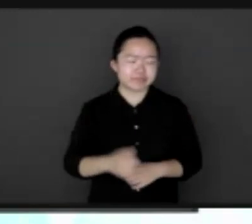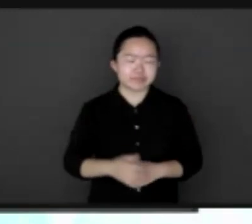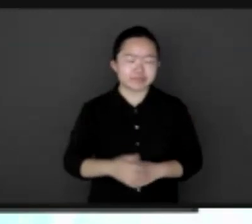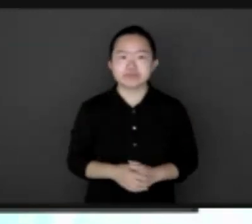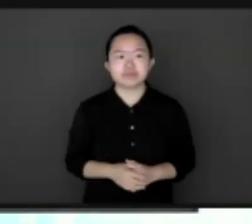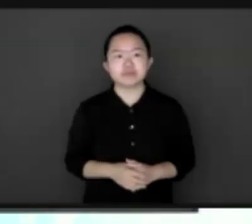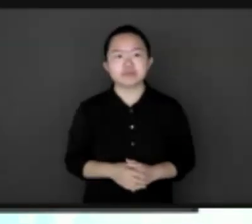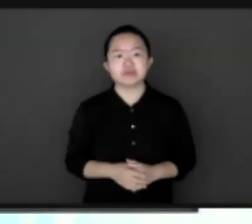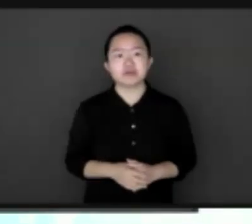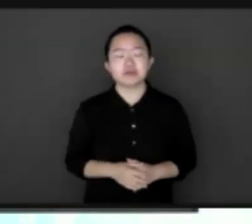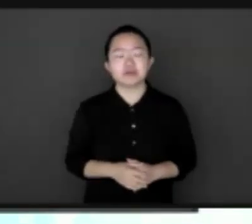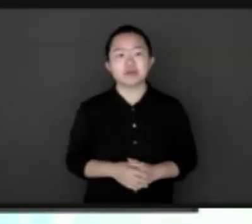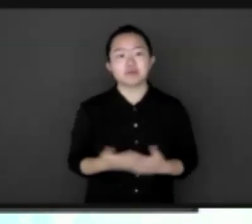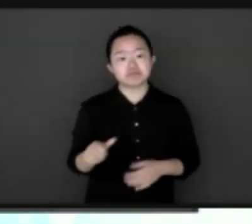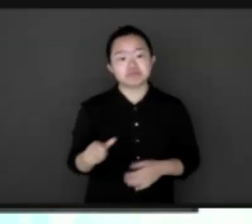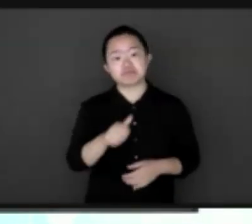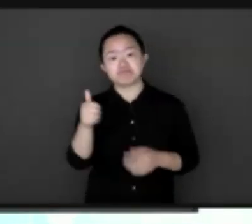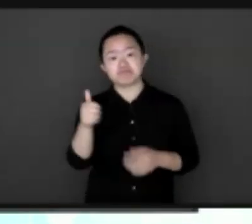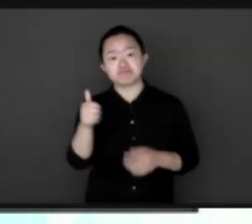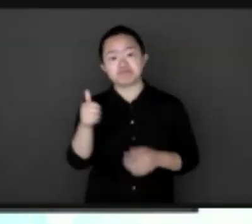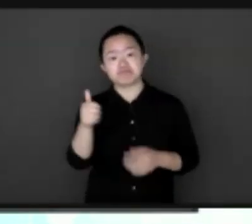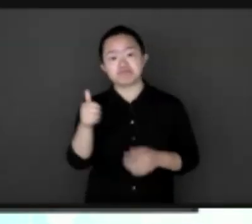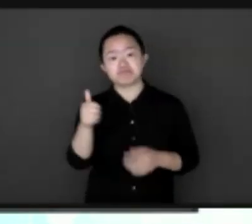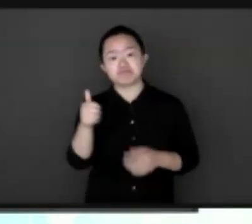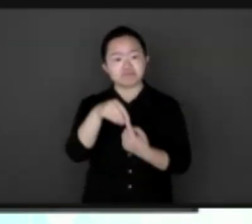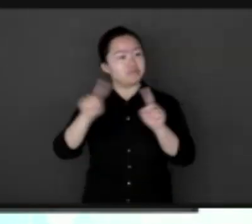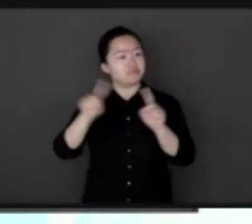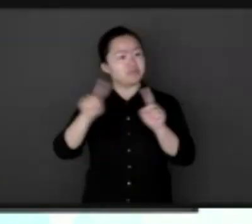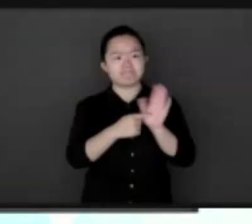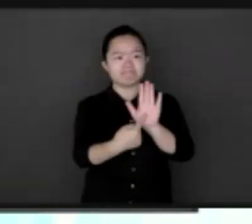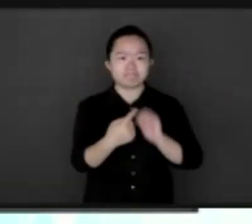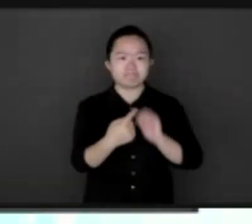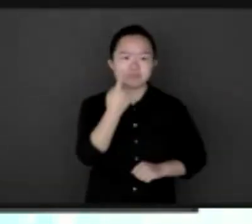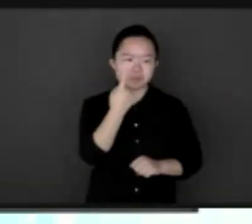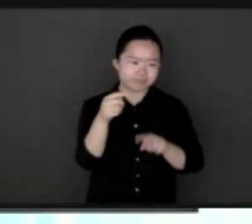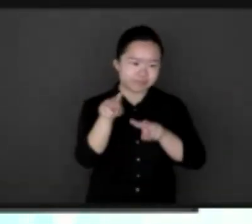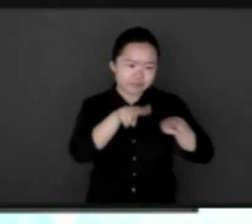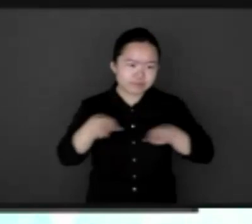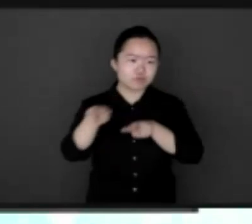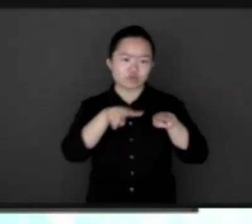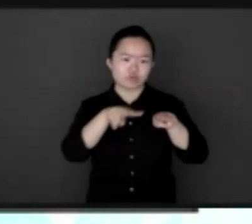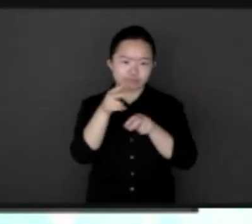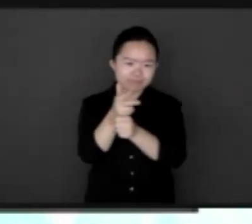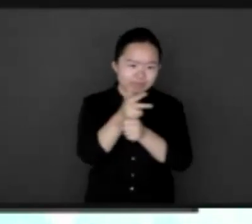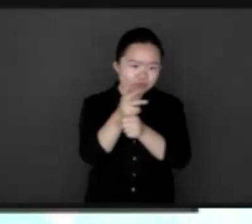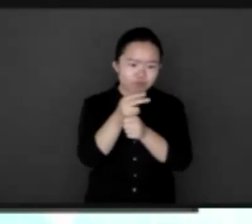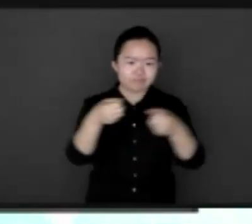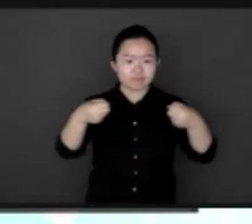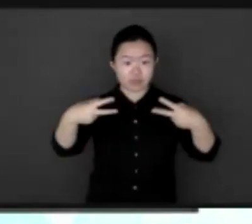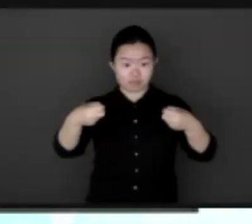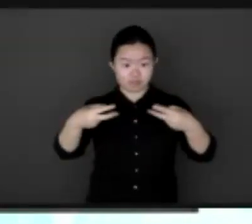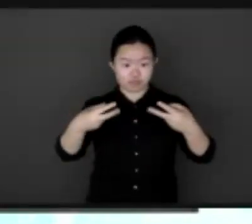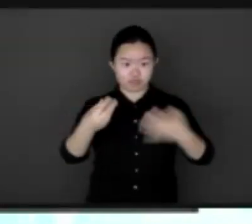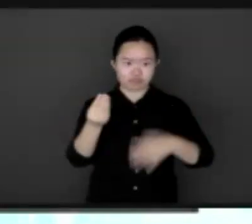live video doesn't have to be captioned or made accessible. But if you record the video